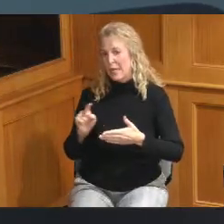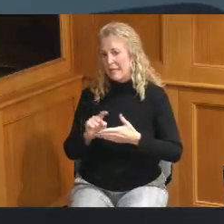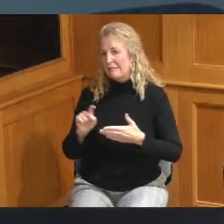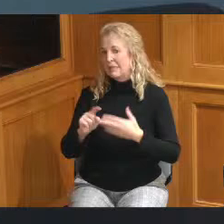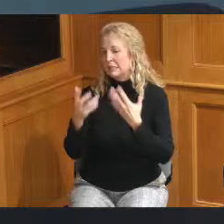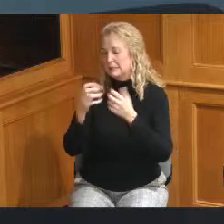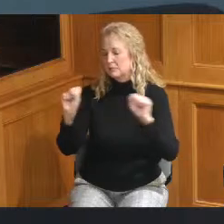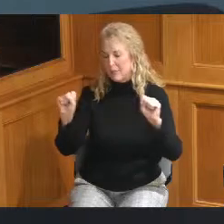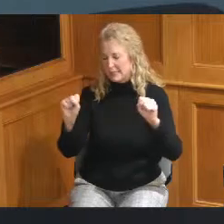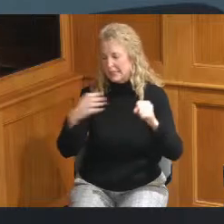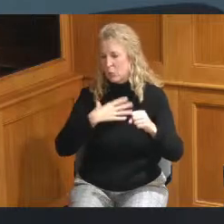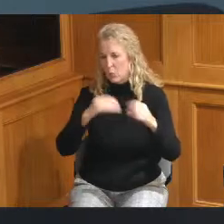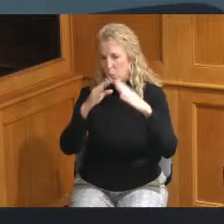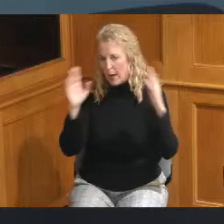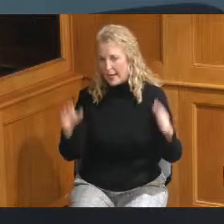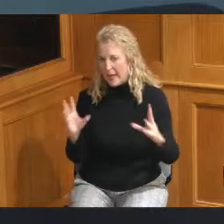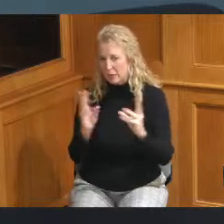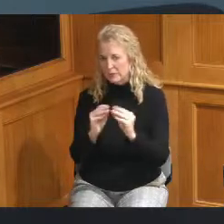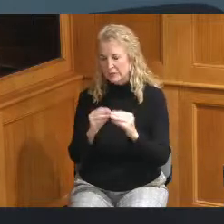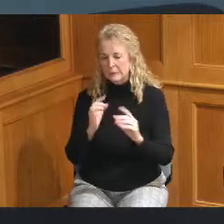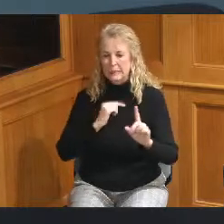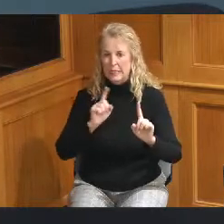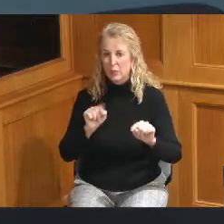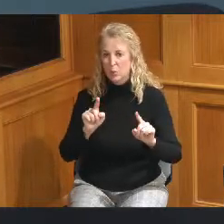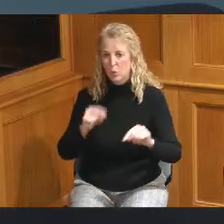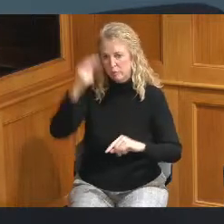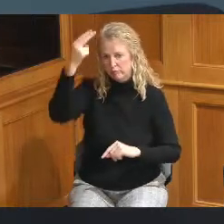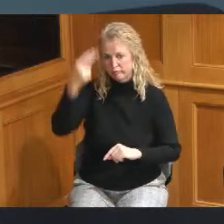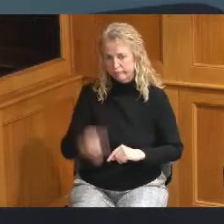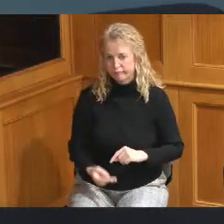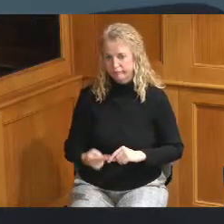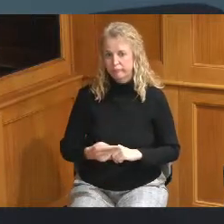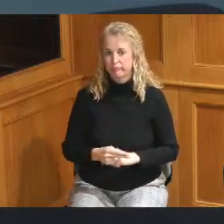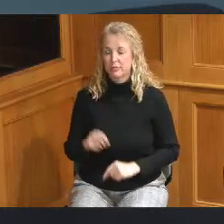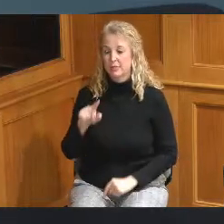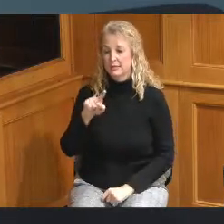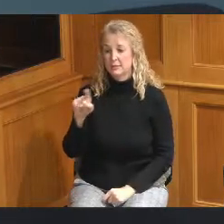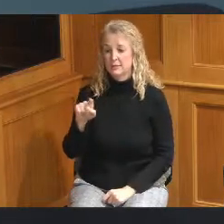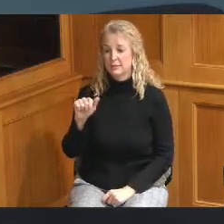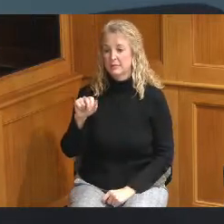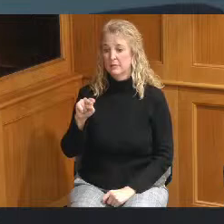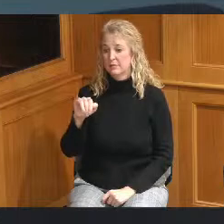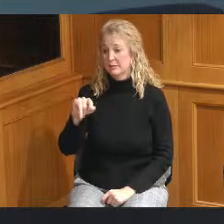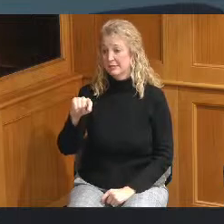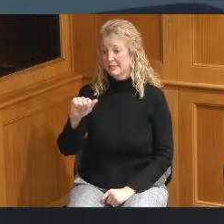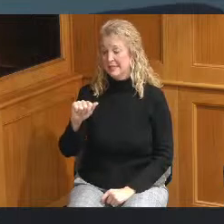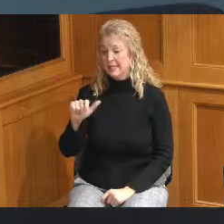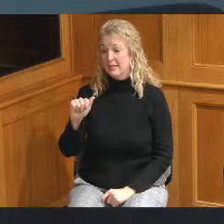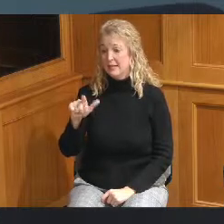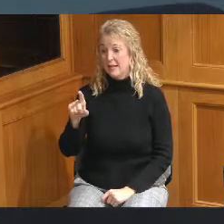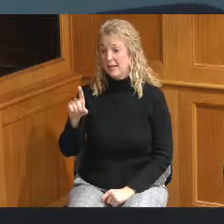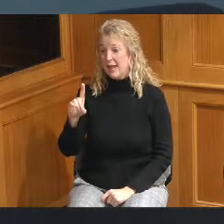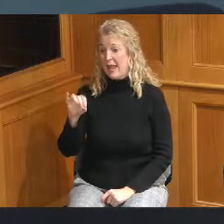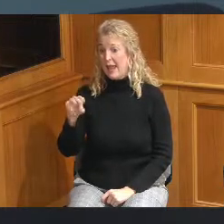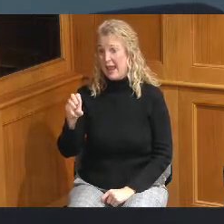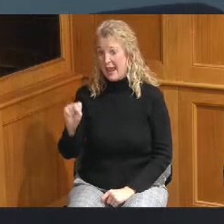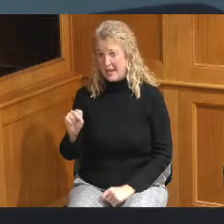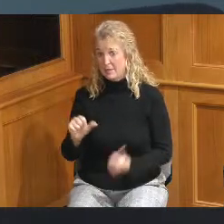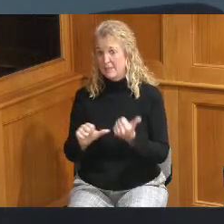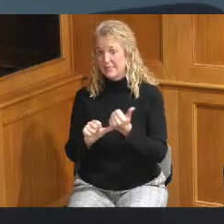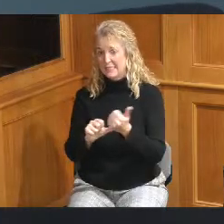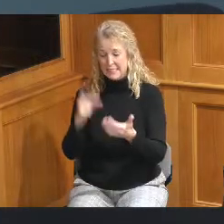briefing that I have every Thursday. Zanita Adams, who's the Deputy Assistant Secretary